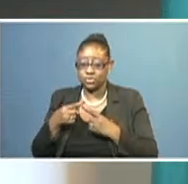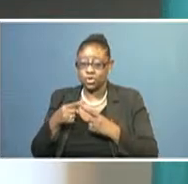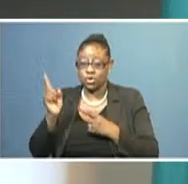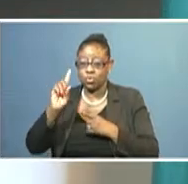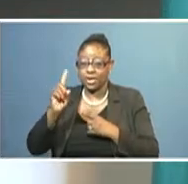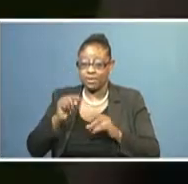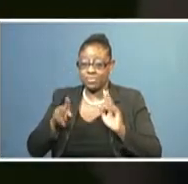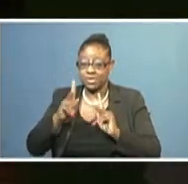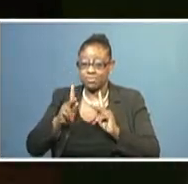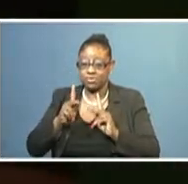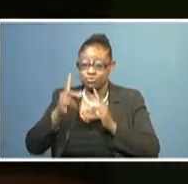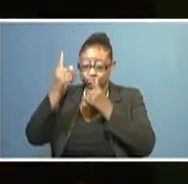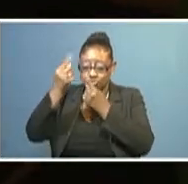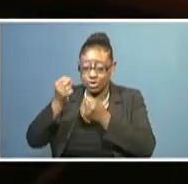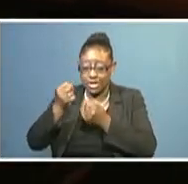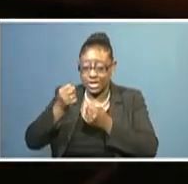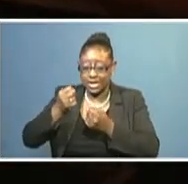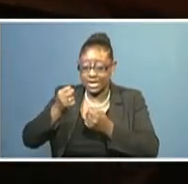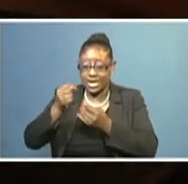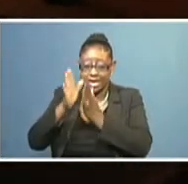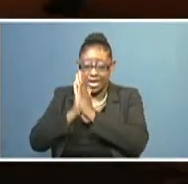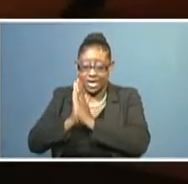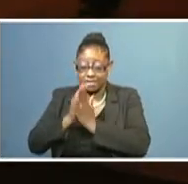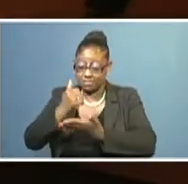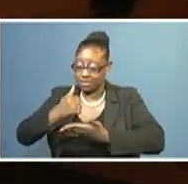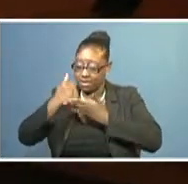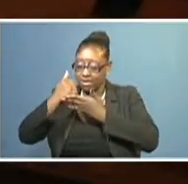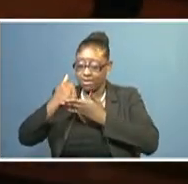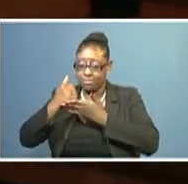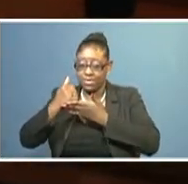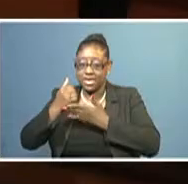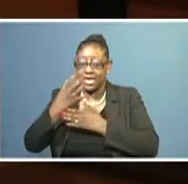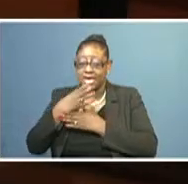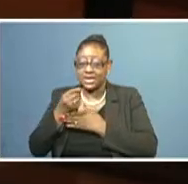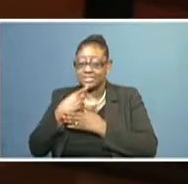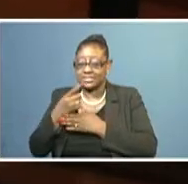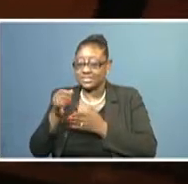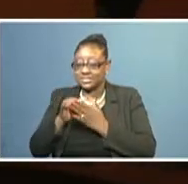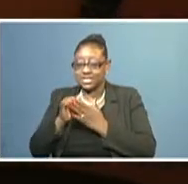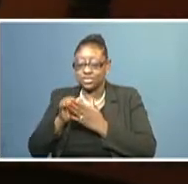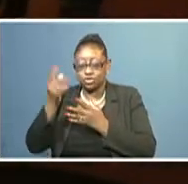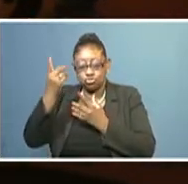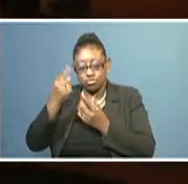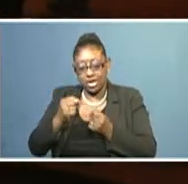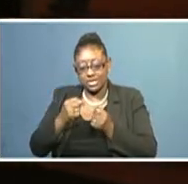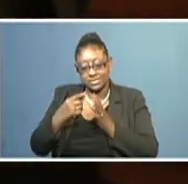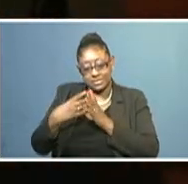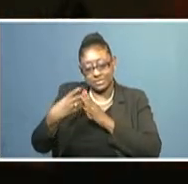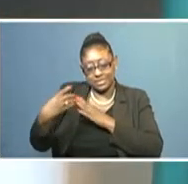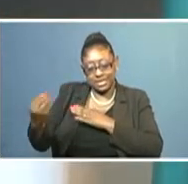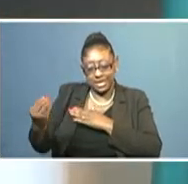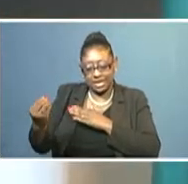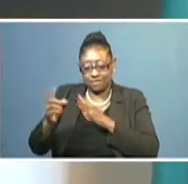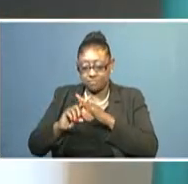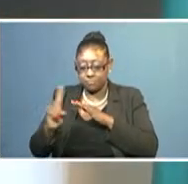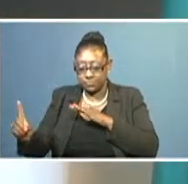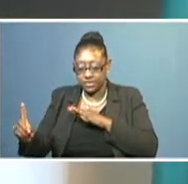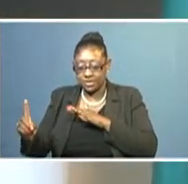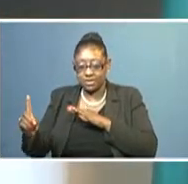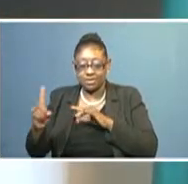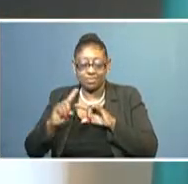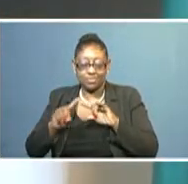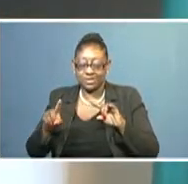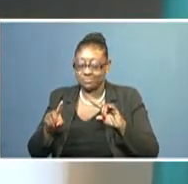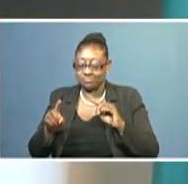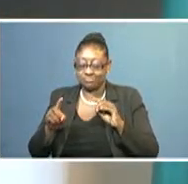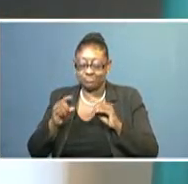to control. And while many are quick to argue that these victims need only get out of such relationships, that's easier said